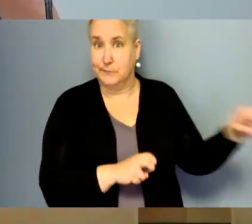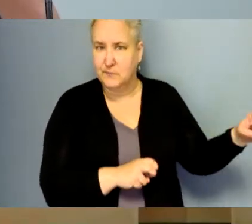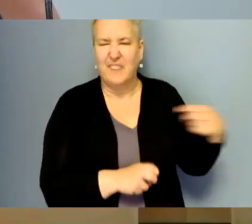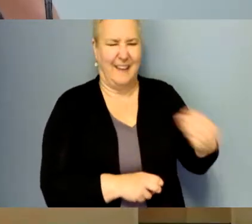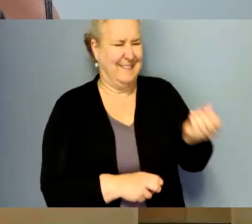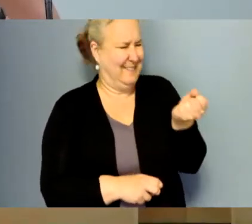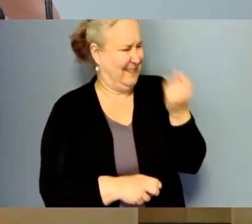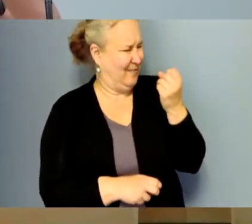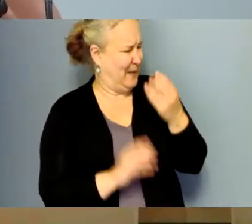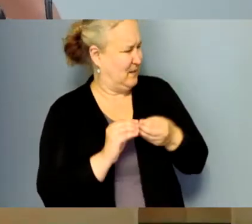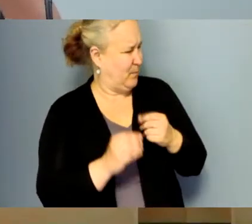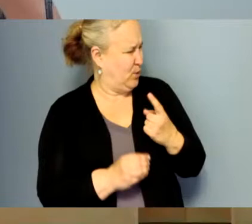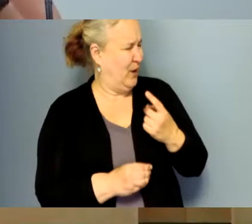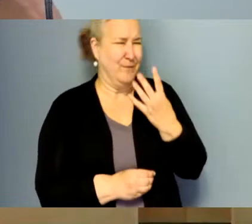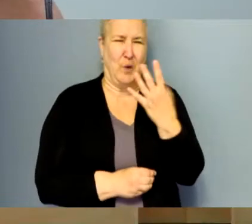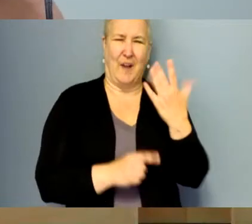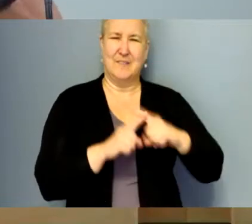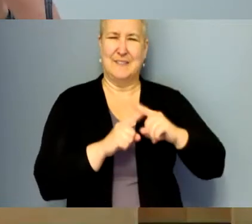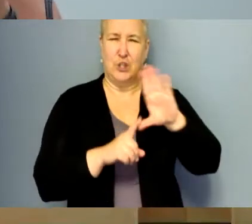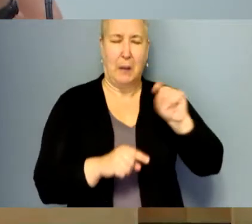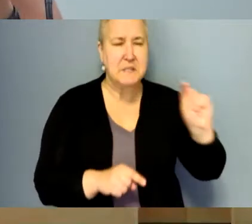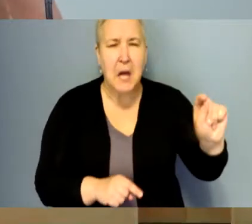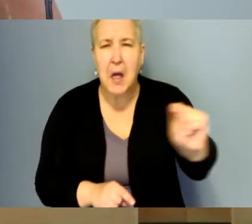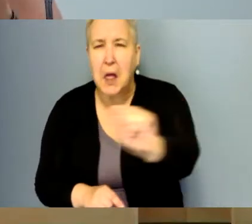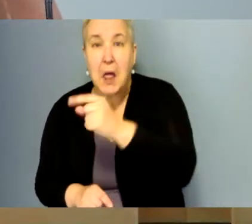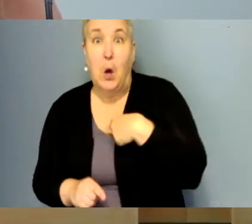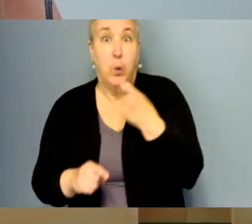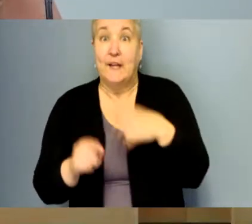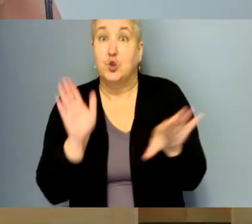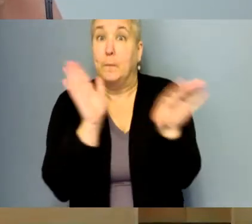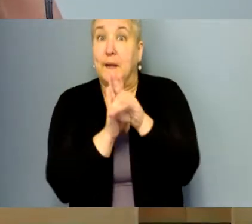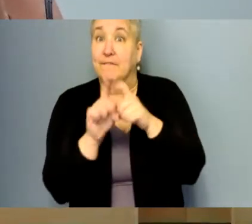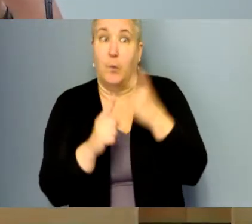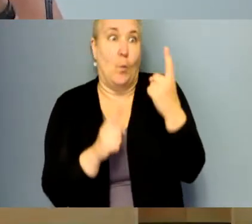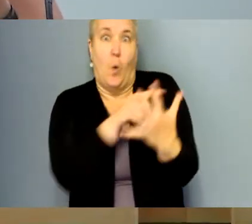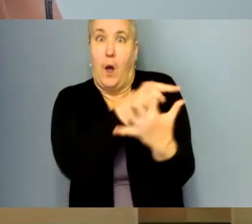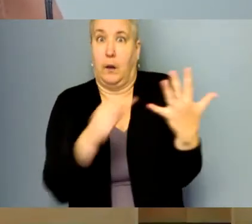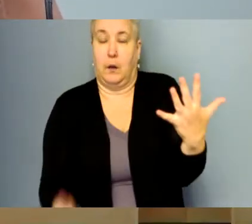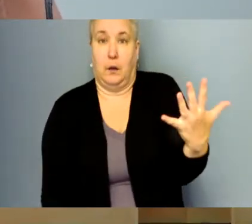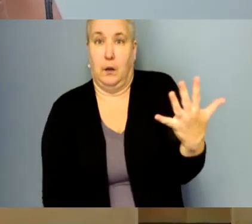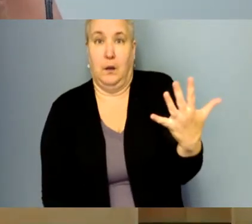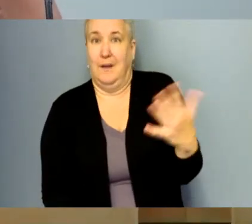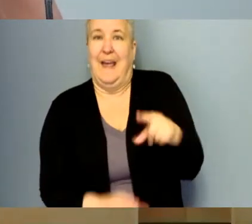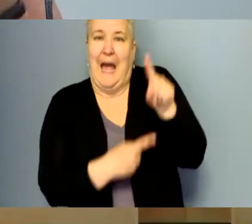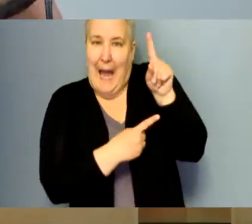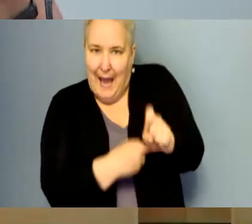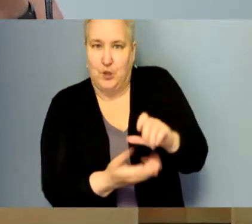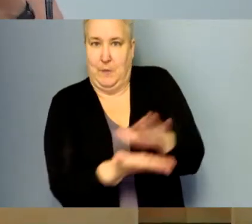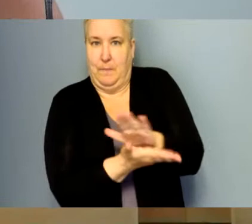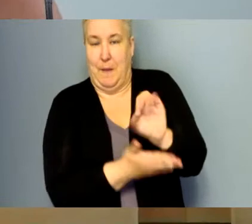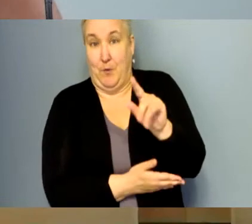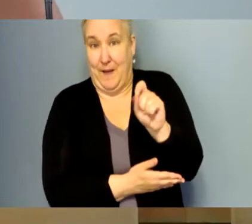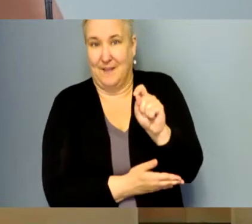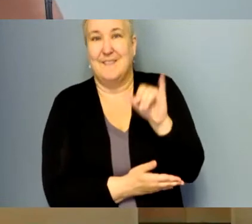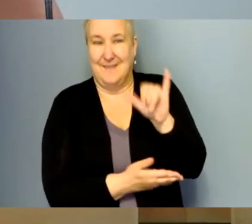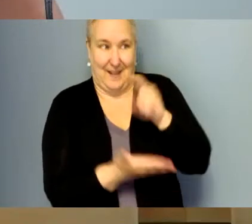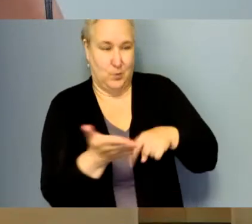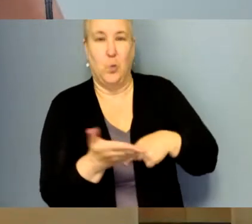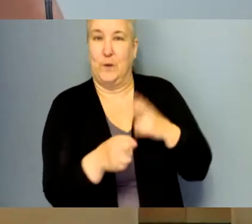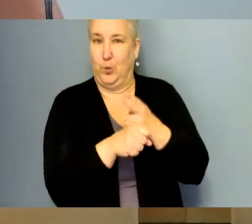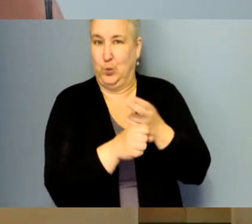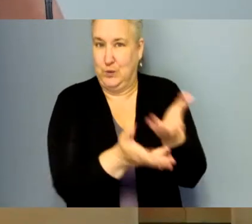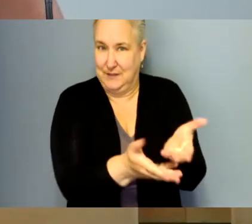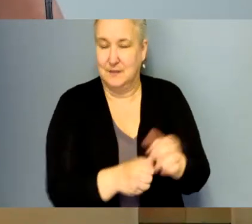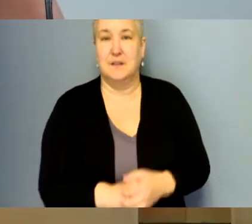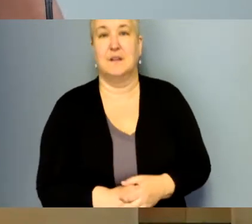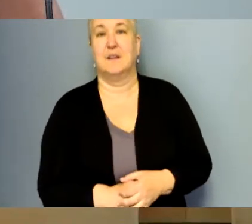think there was 4 or 5 different companies, and we had to choose from one of them, and it had to be a paper ballot, and that is what we did.